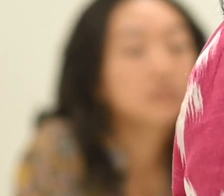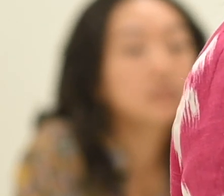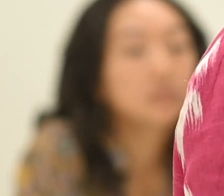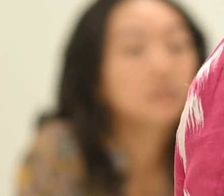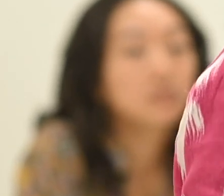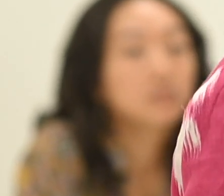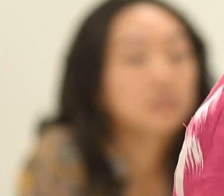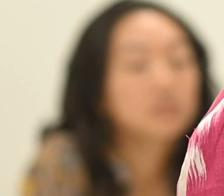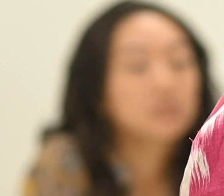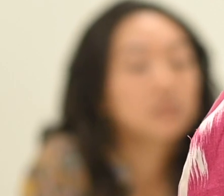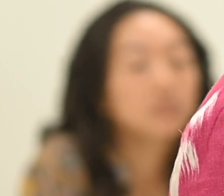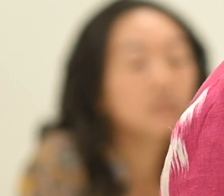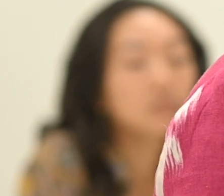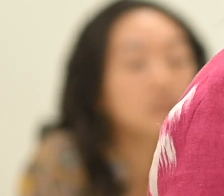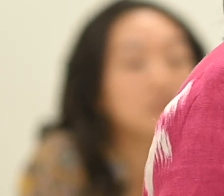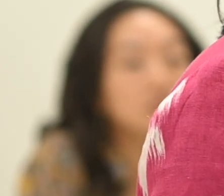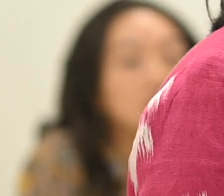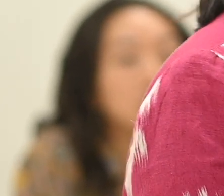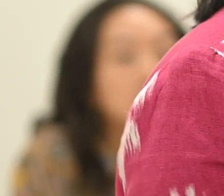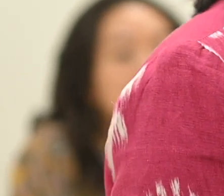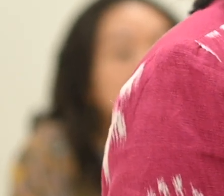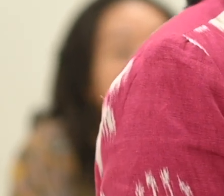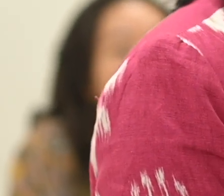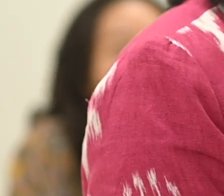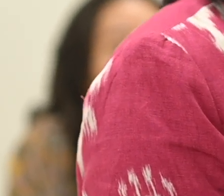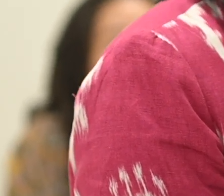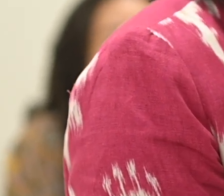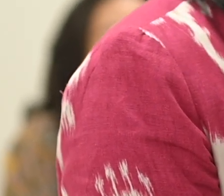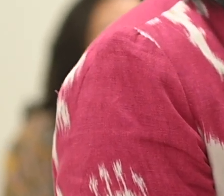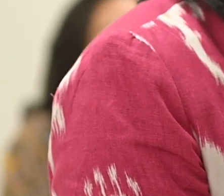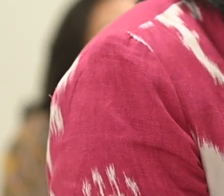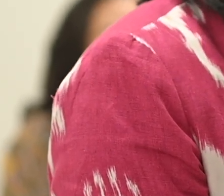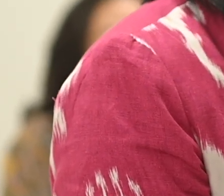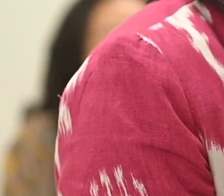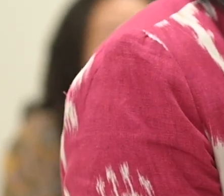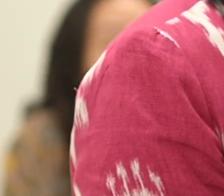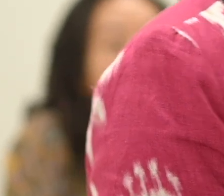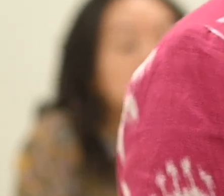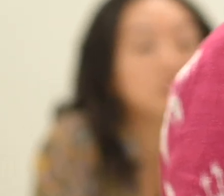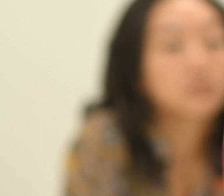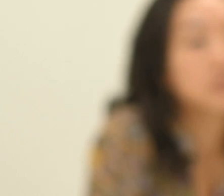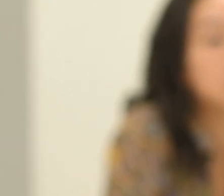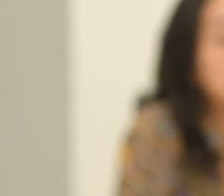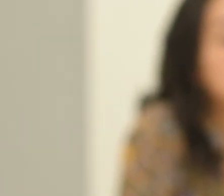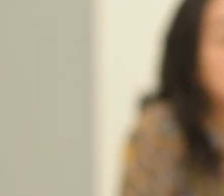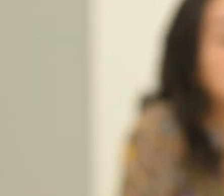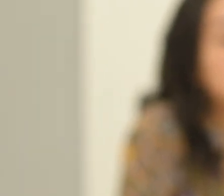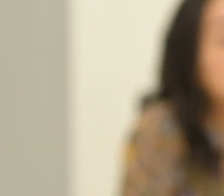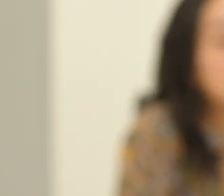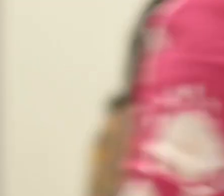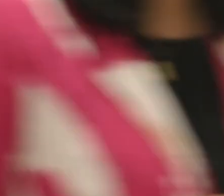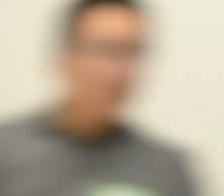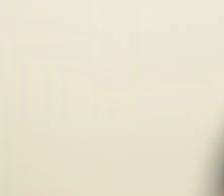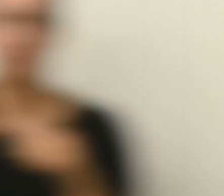who they are and how they're going to show up, and I think it's an important conversation to be having. Yeah, not to, but